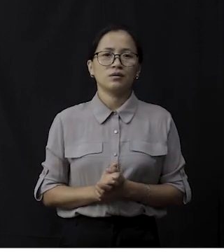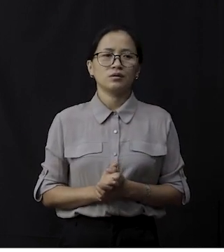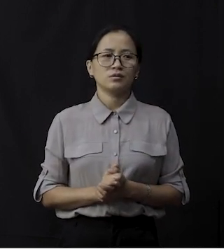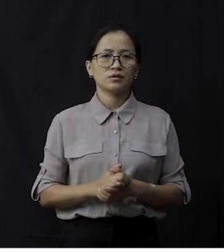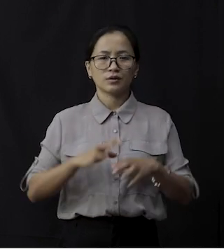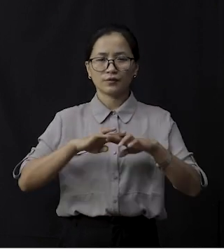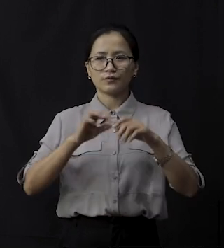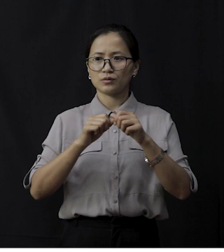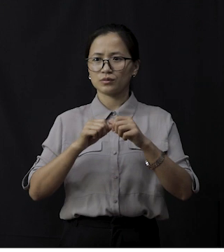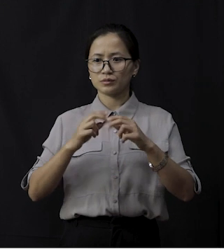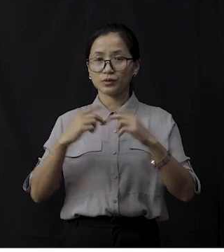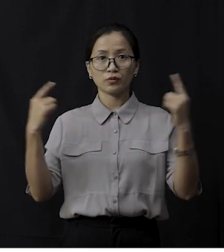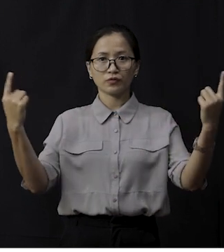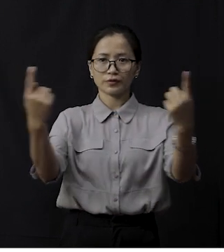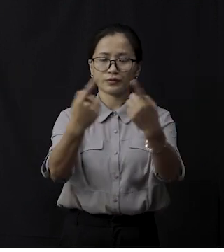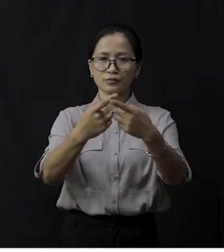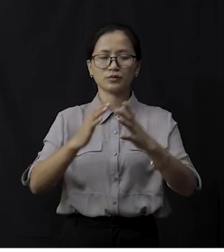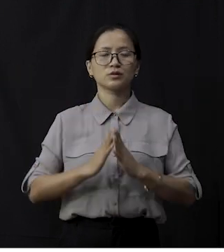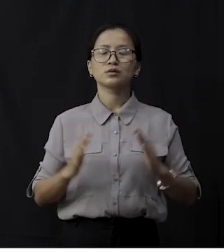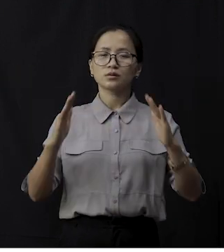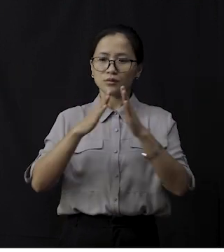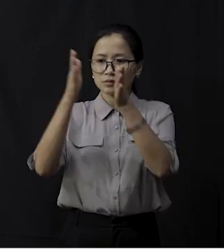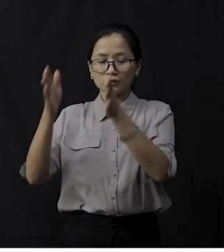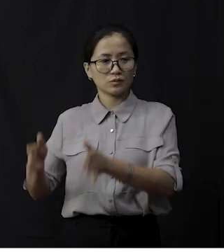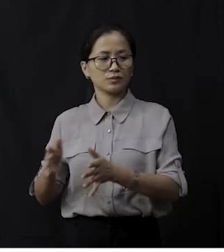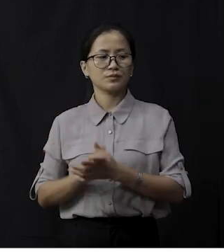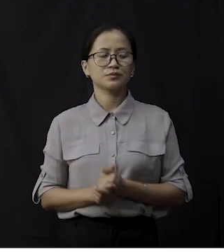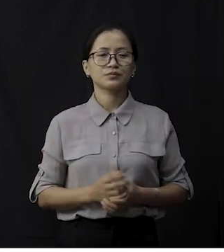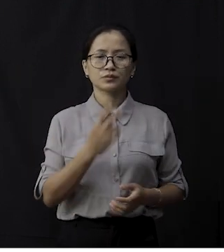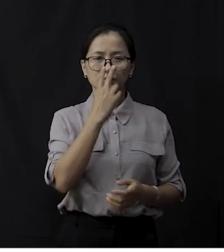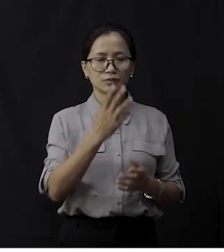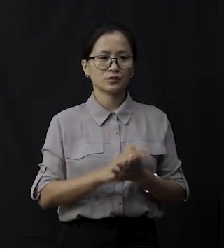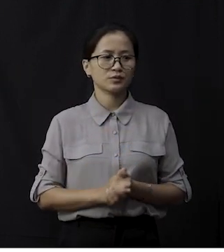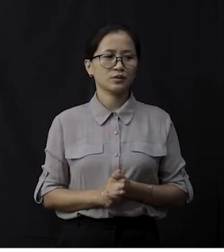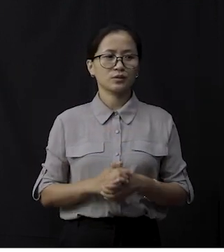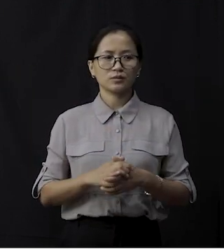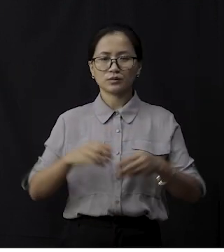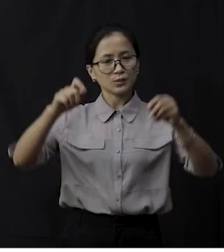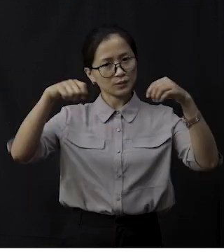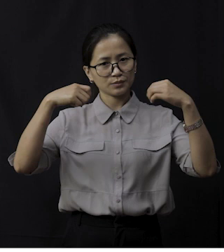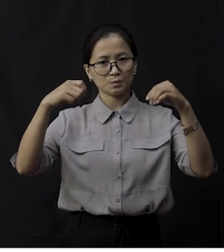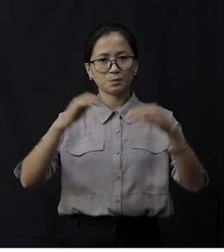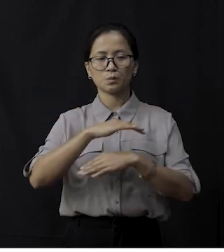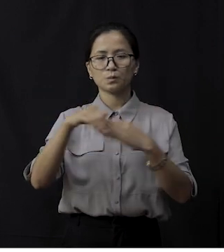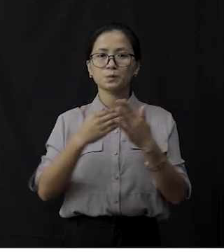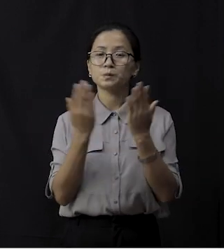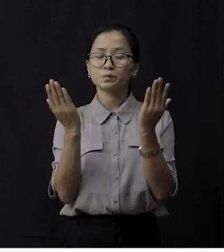in a factory, in a pepper mill, see this? Okay, all these peppers, all the